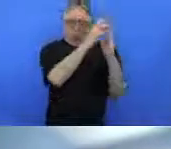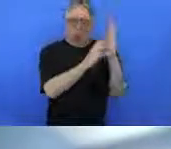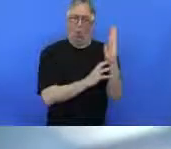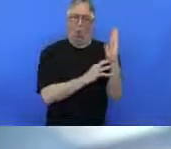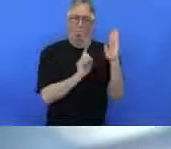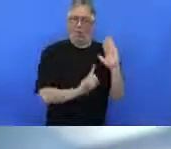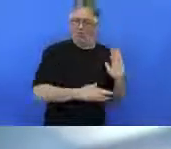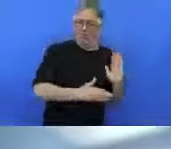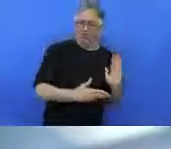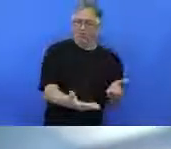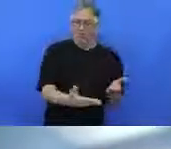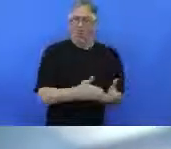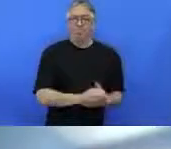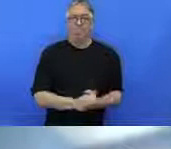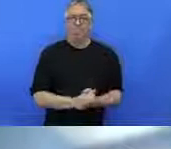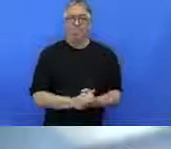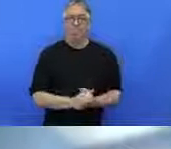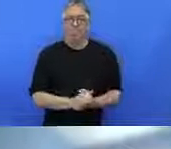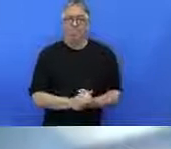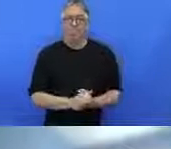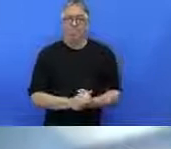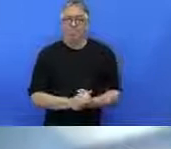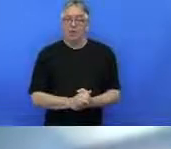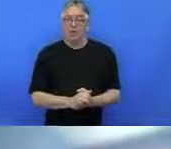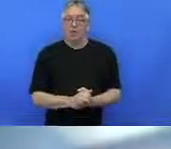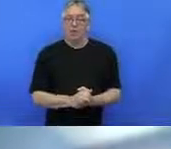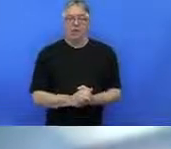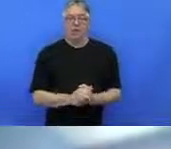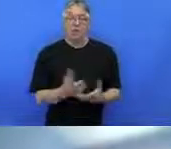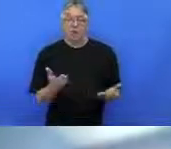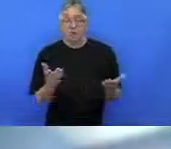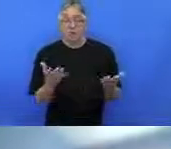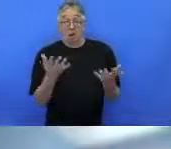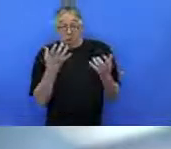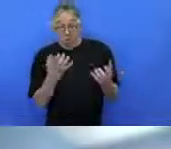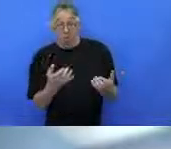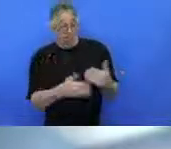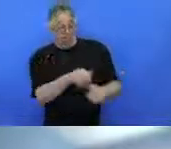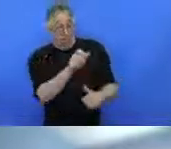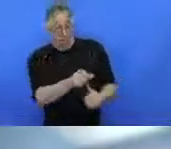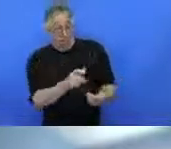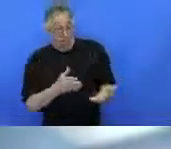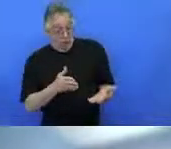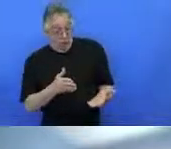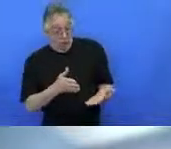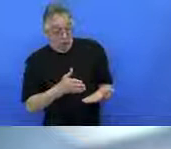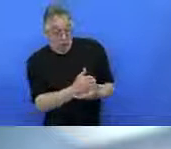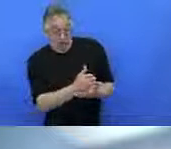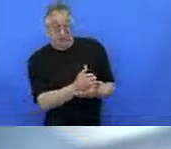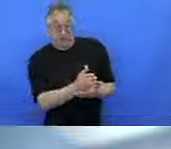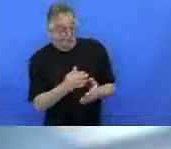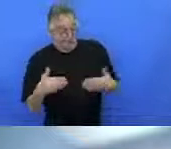to be effective and sustainable, the rights of persons with disabilities and their participation must be explicit in the laws and